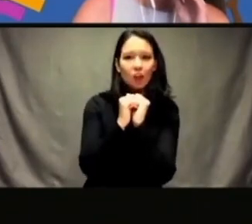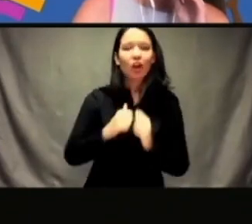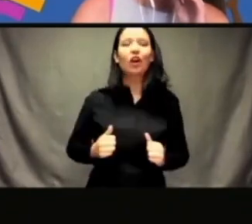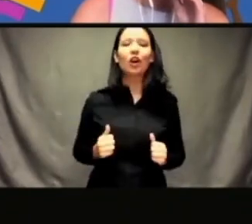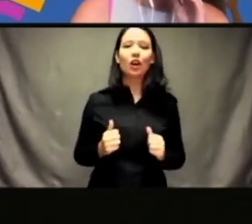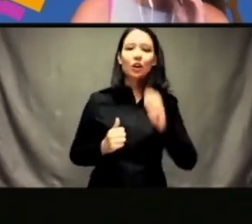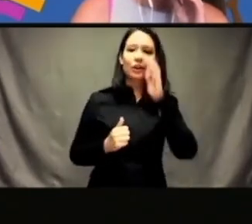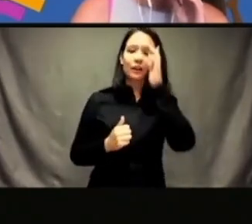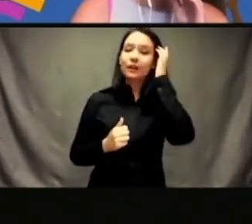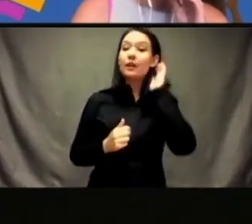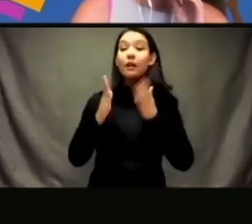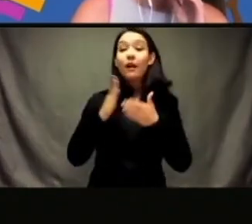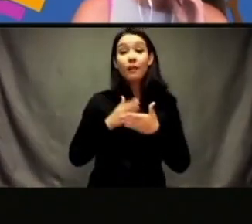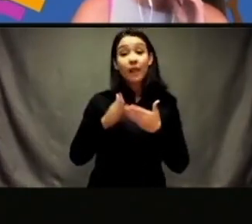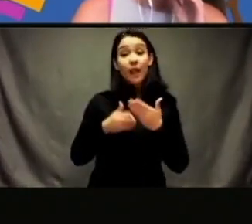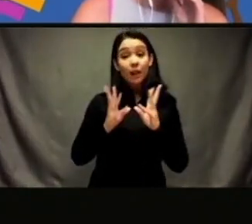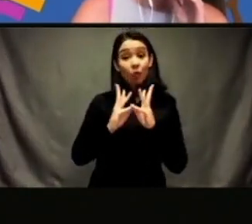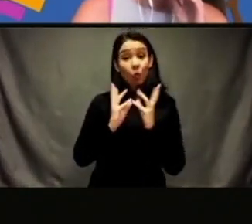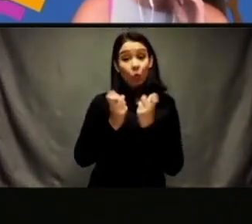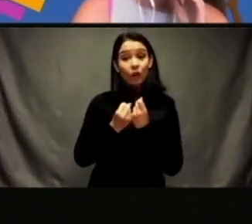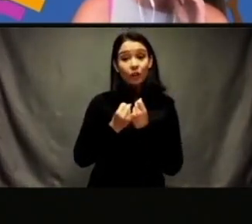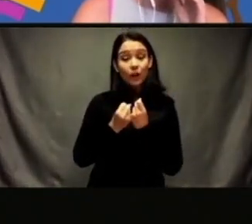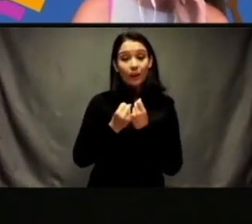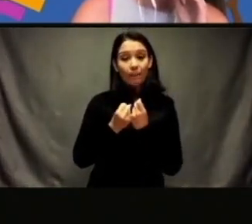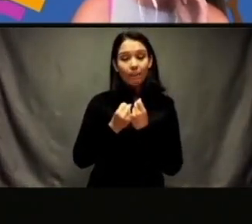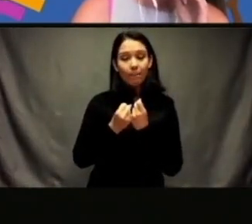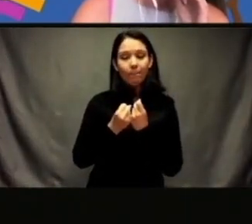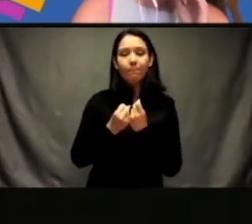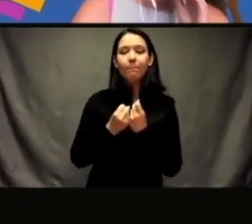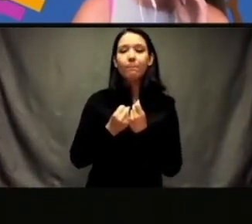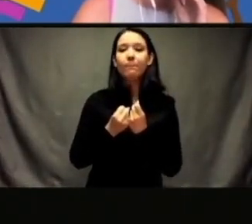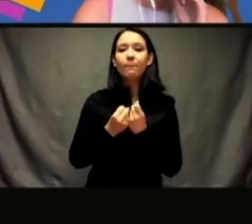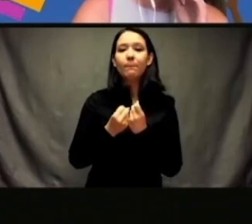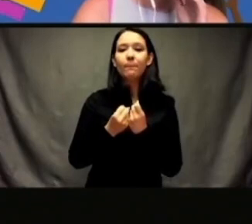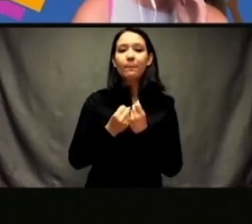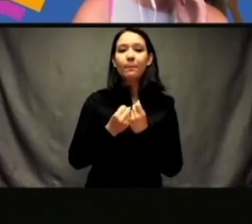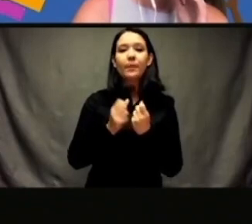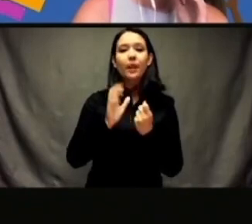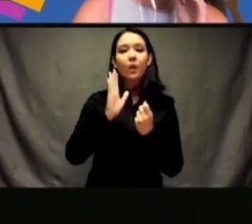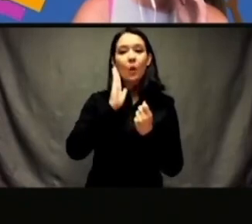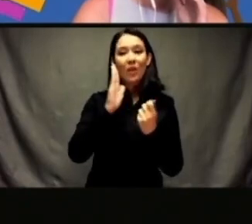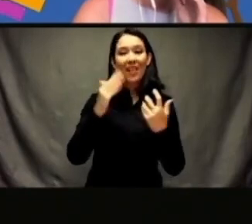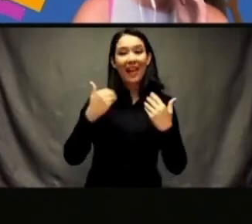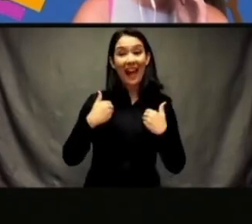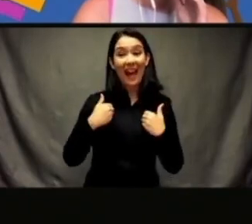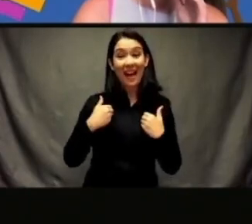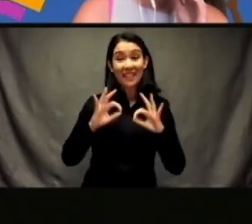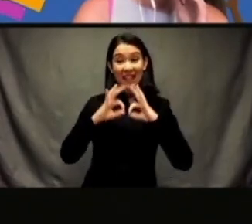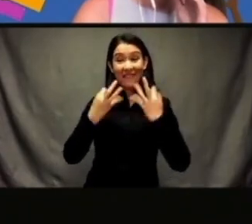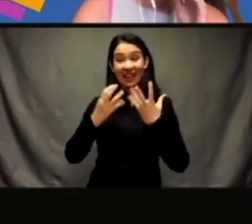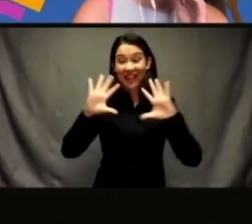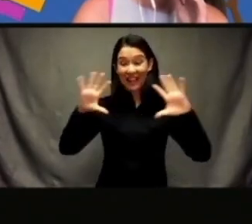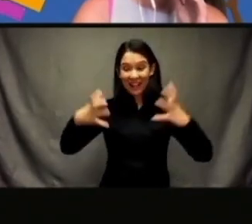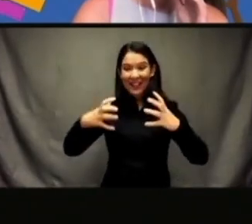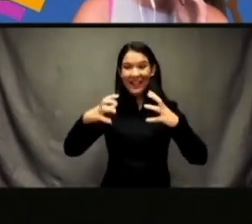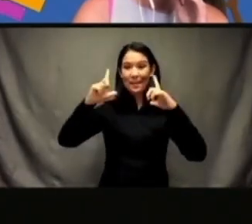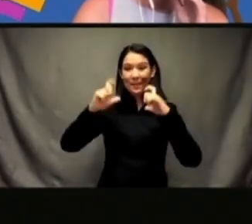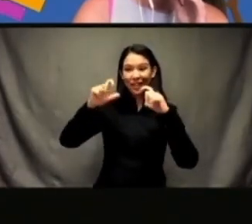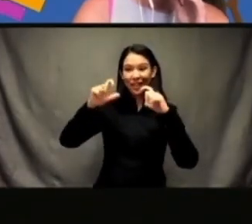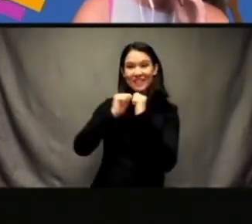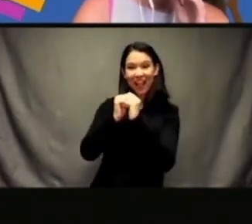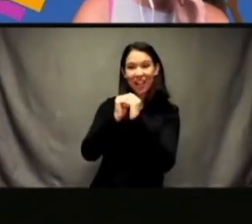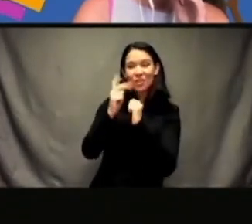At the end of the workshops, we will like have them take family photos together. And you just kind of see that